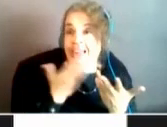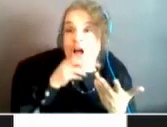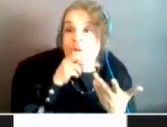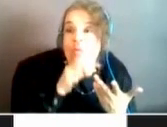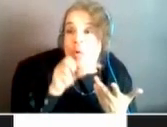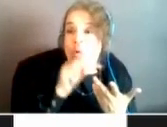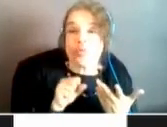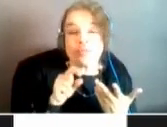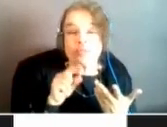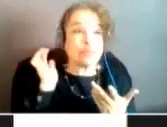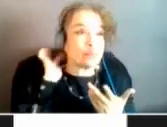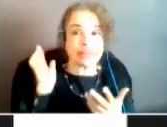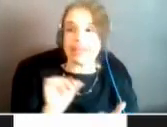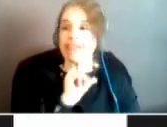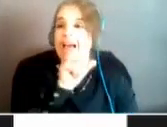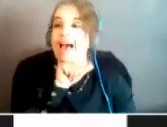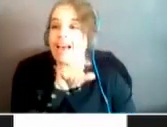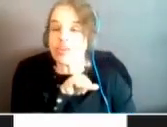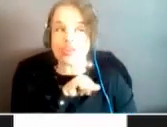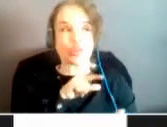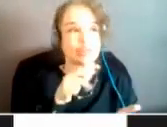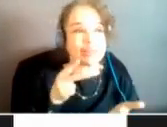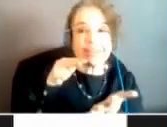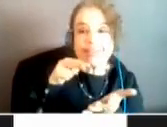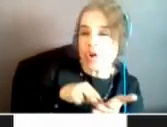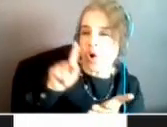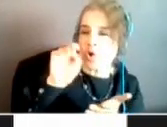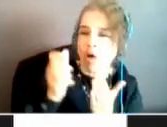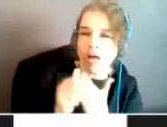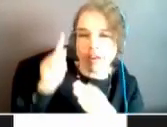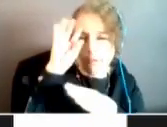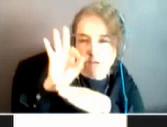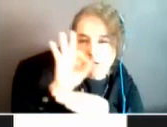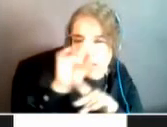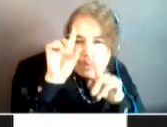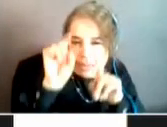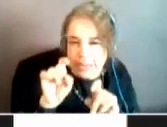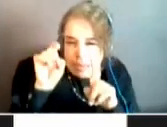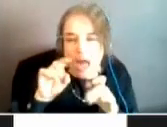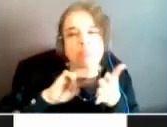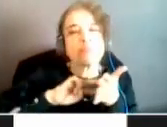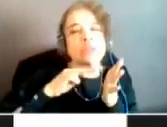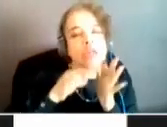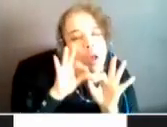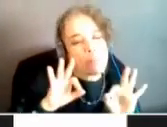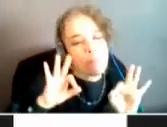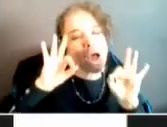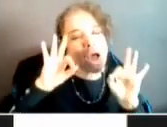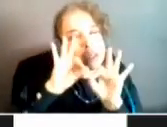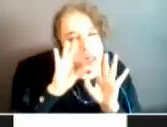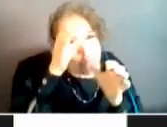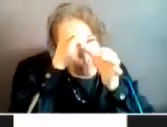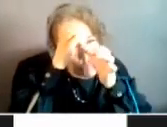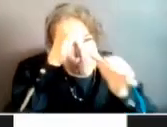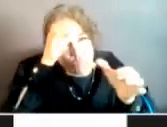ageist attitudes. You know, standardized tools and functional assessment is meaningful if placed in the context